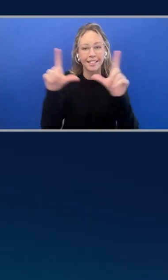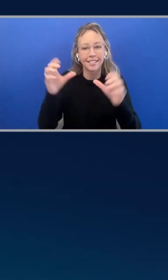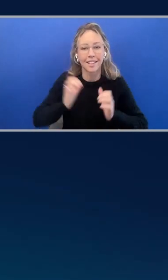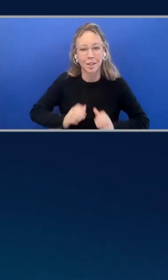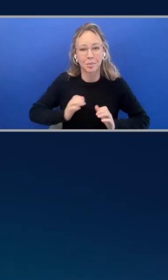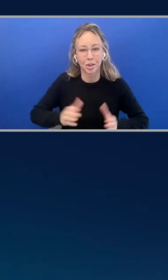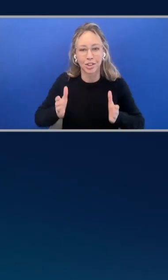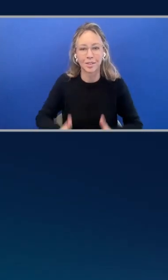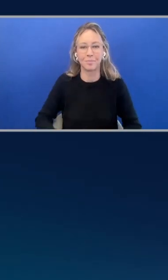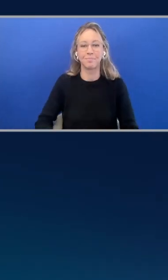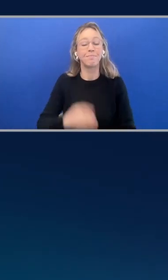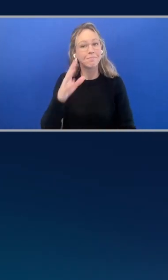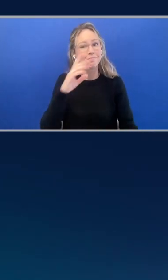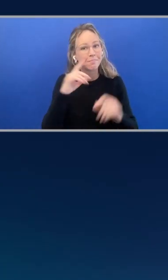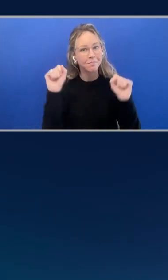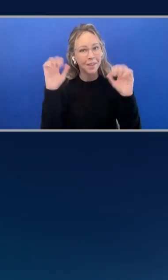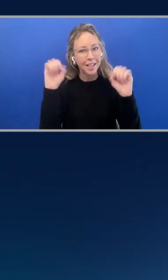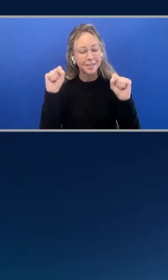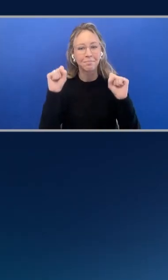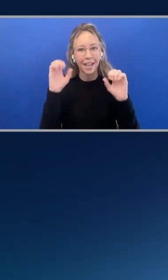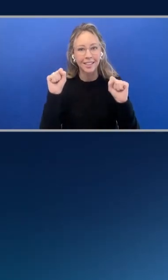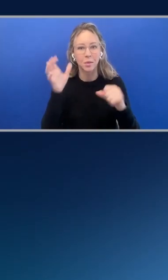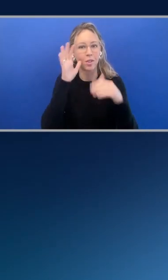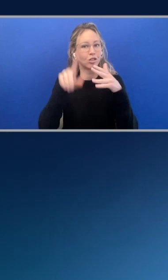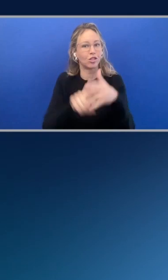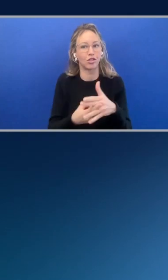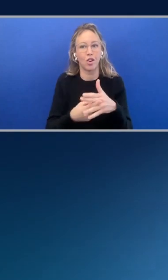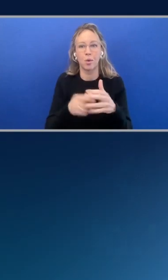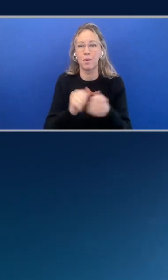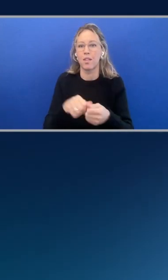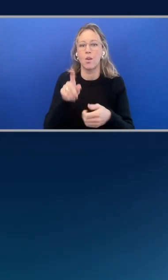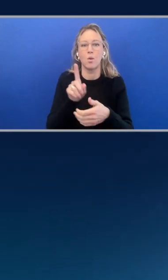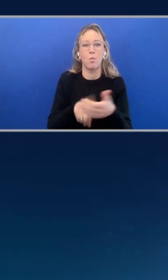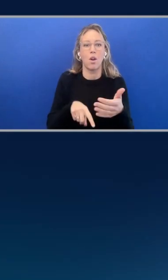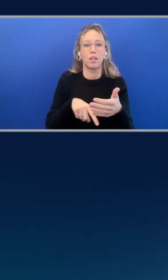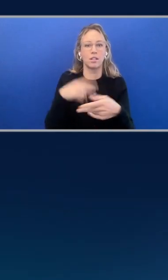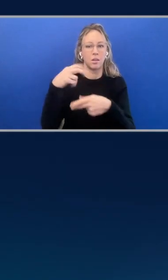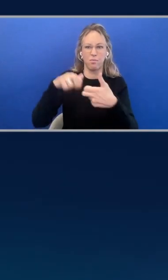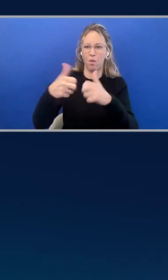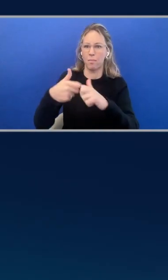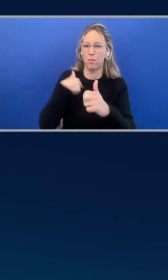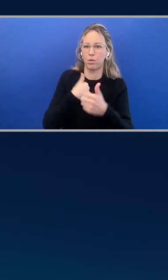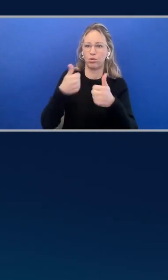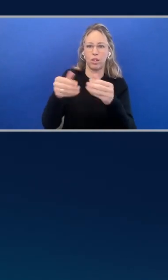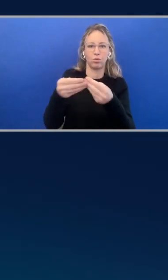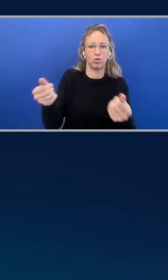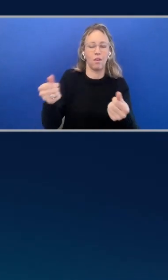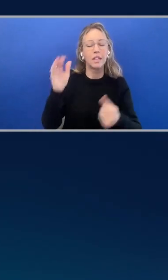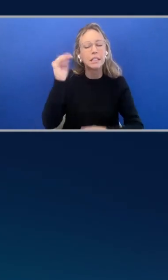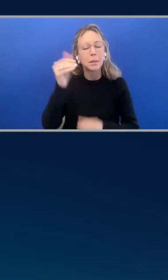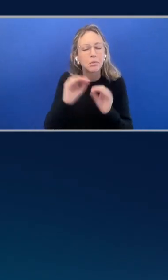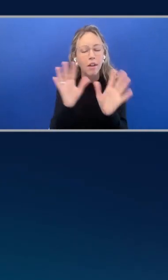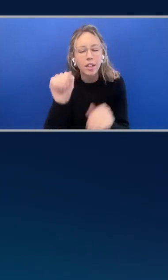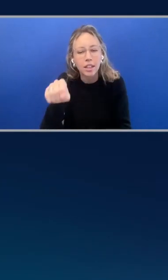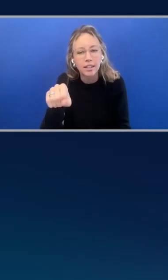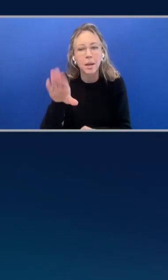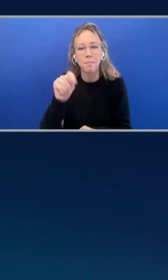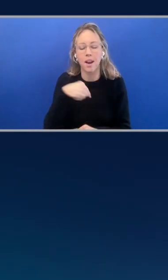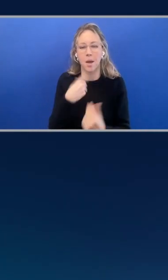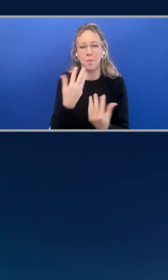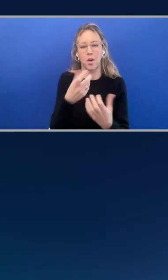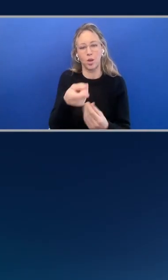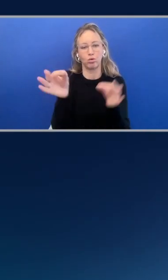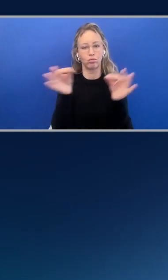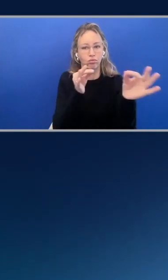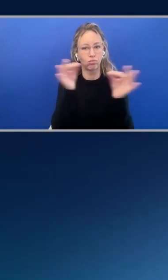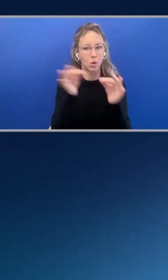Amazing, amazing. Okay, so let's kick it off. Let's kick it off with what is the problem we're solving here? It kind of seems pretty obvious, but I'd like you to tell me